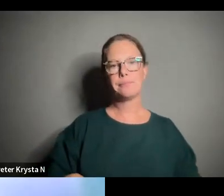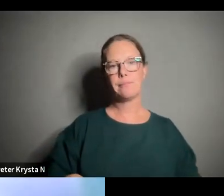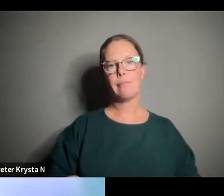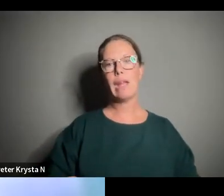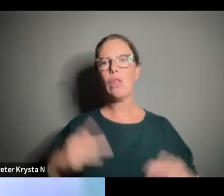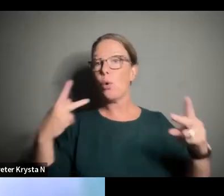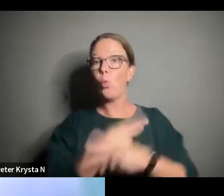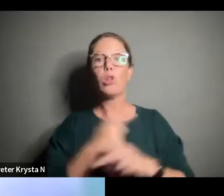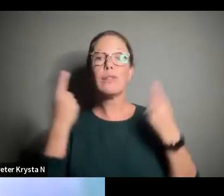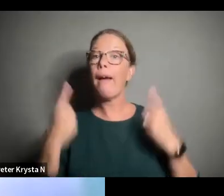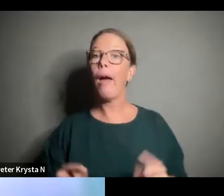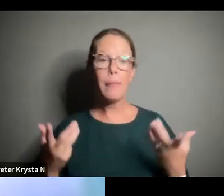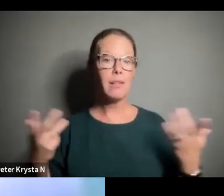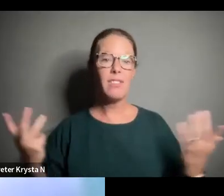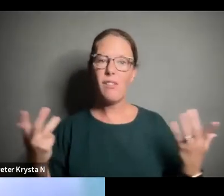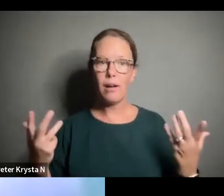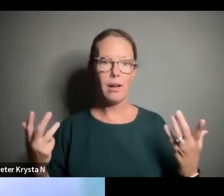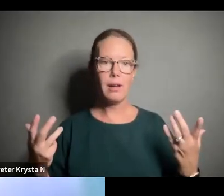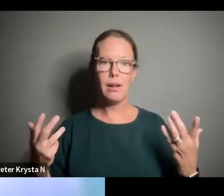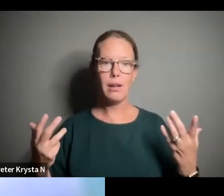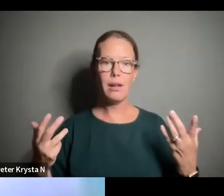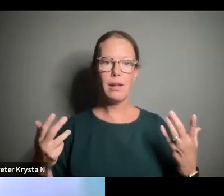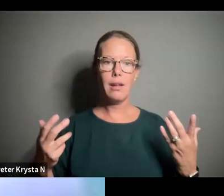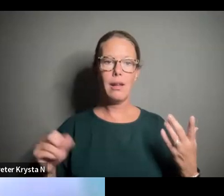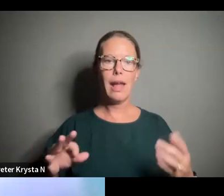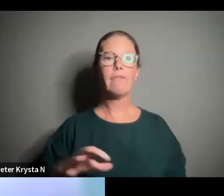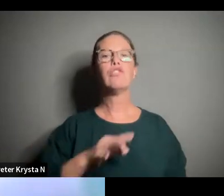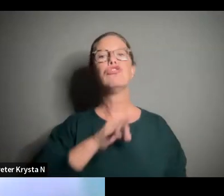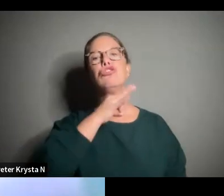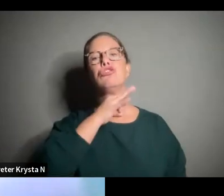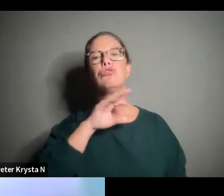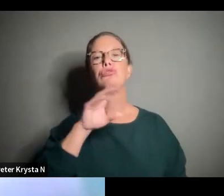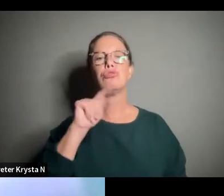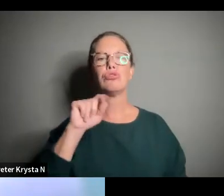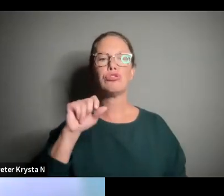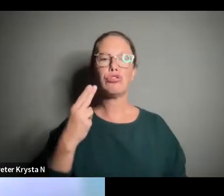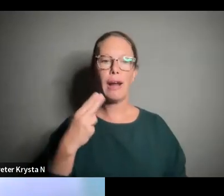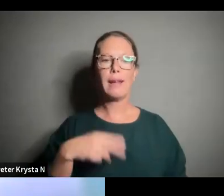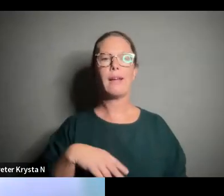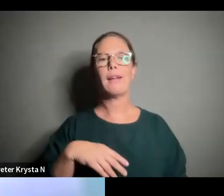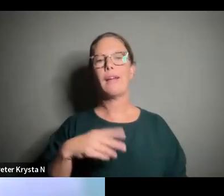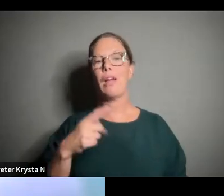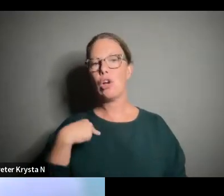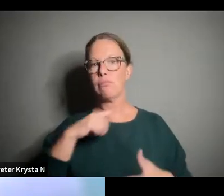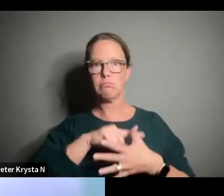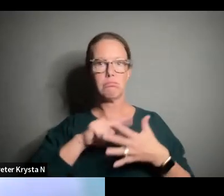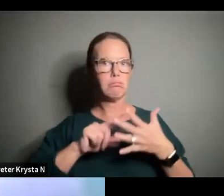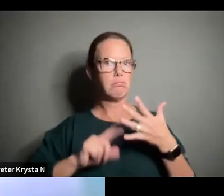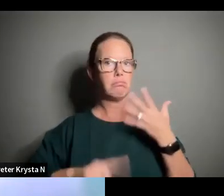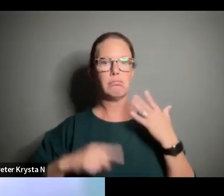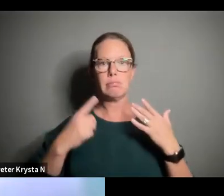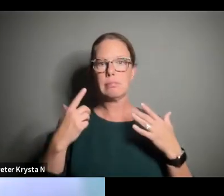worst thing that can happen is if you have a tracheostomy. A tracheostomy can lead to tracheomalacia. So there's